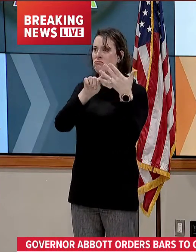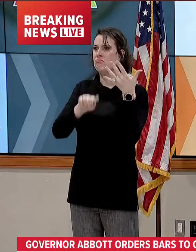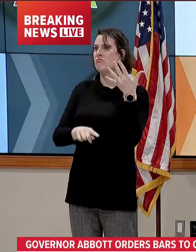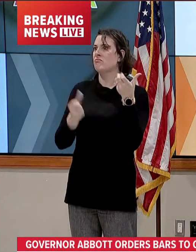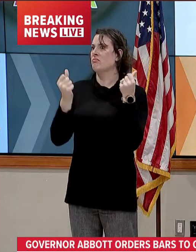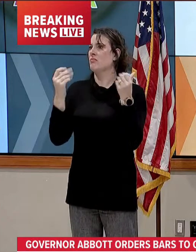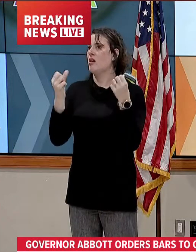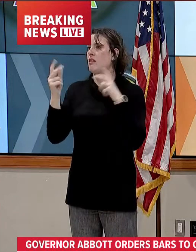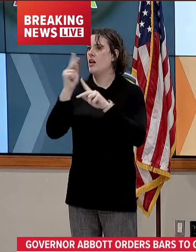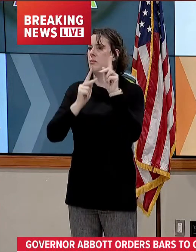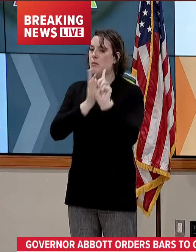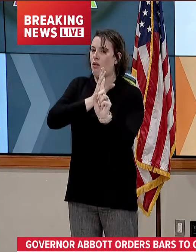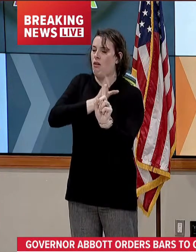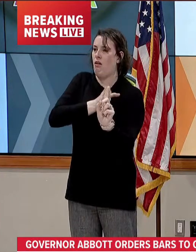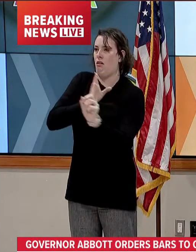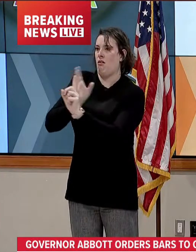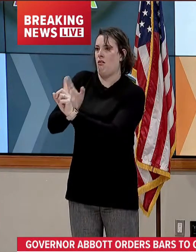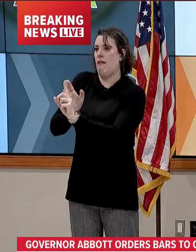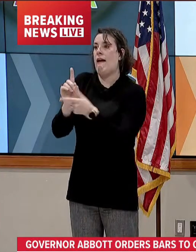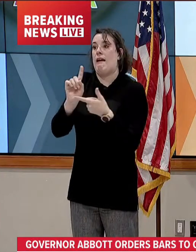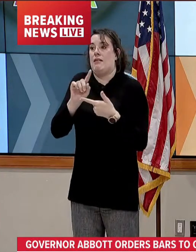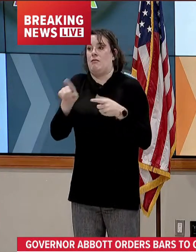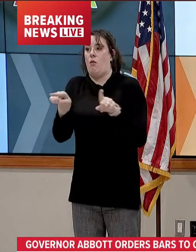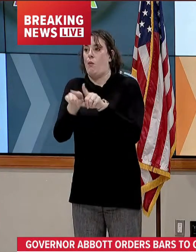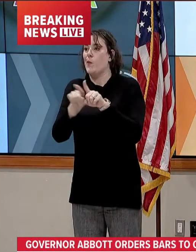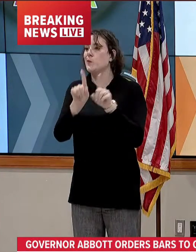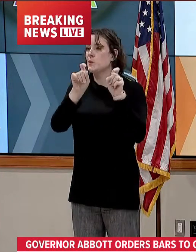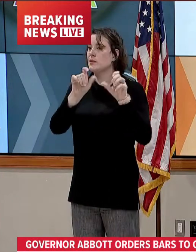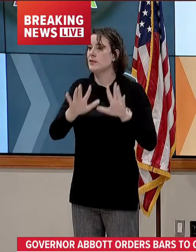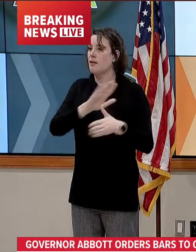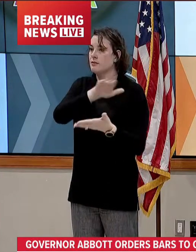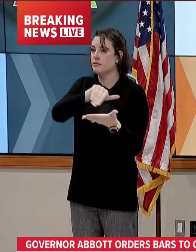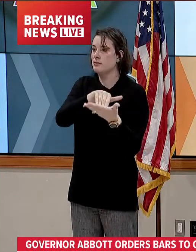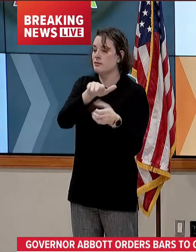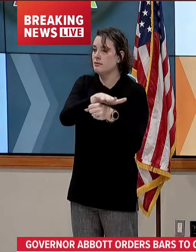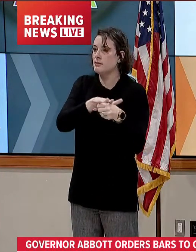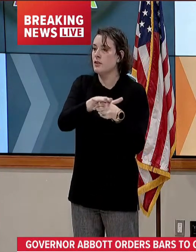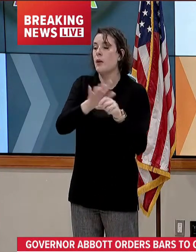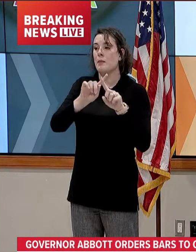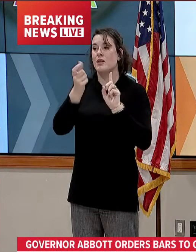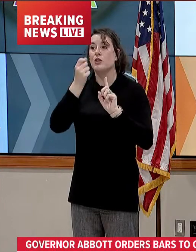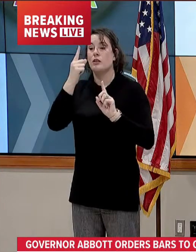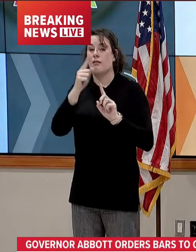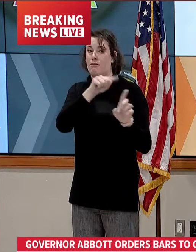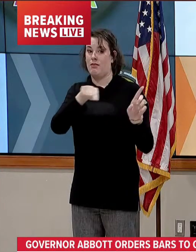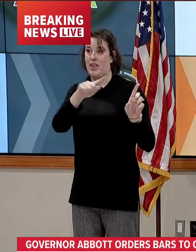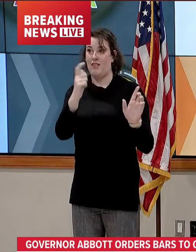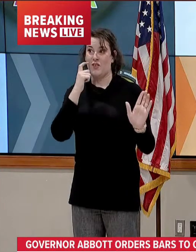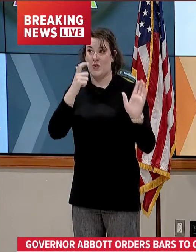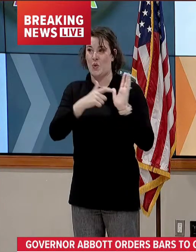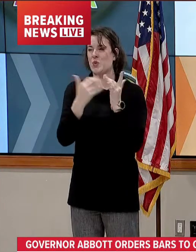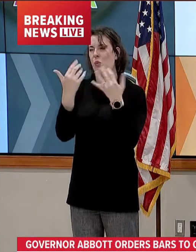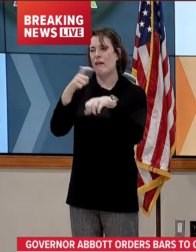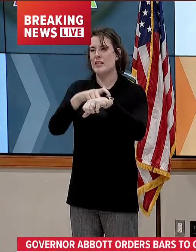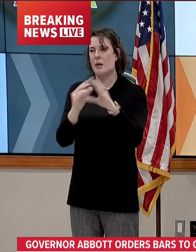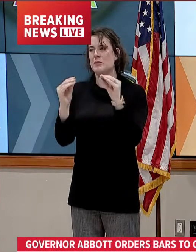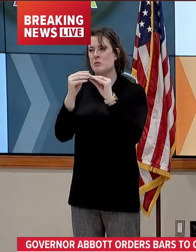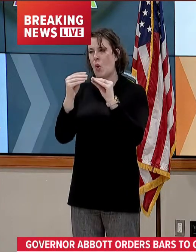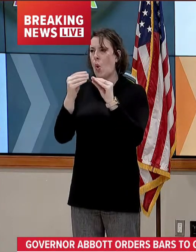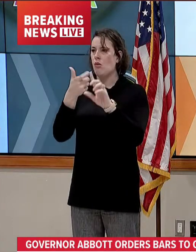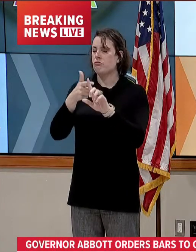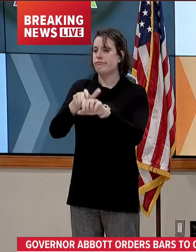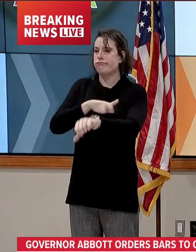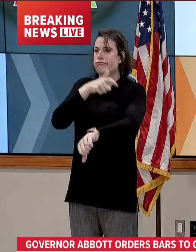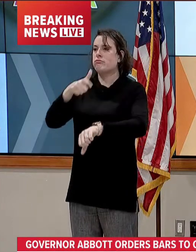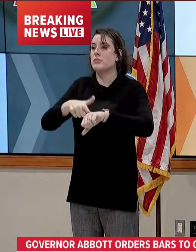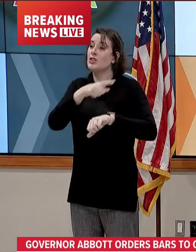into the actual testing sites. Our test sites have actually started to see some of the wait times grow a bit. More Judge is right,